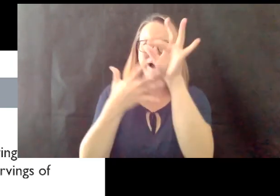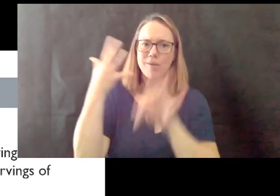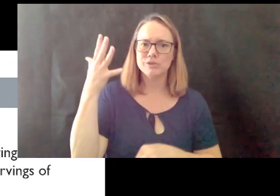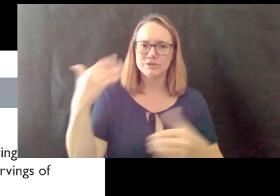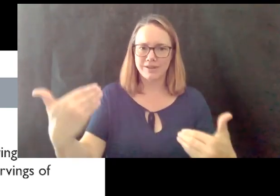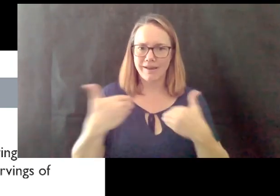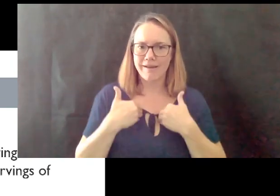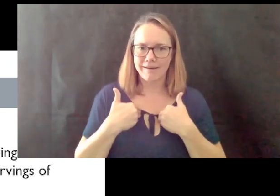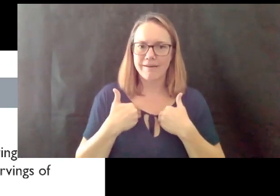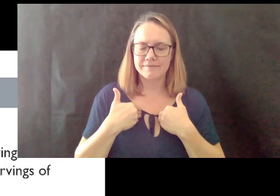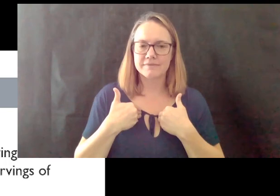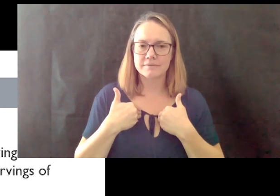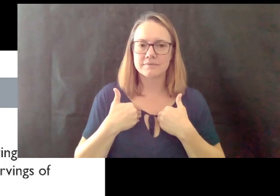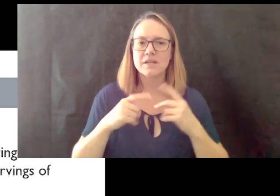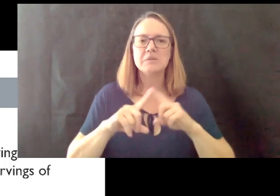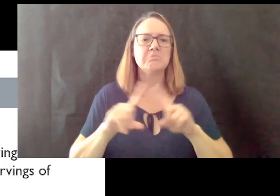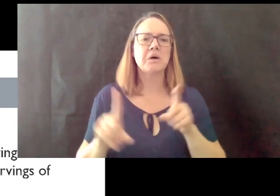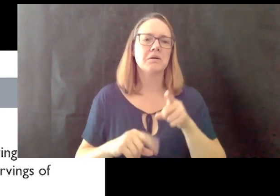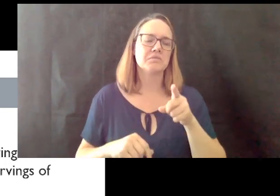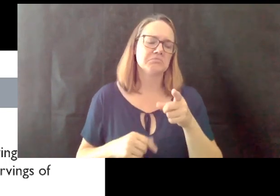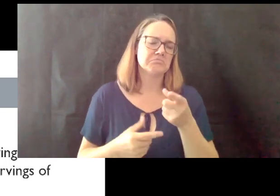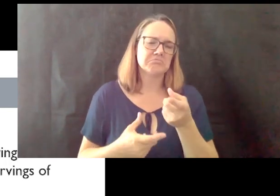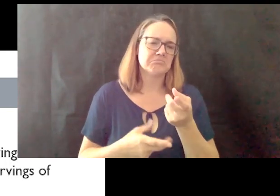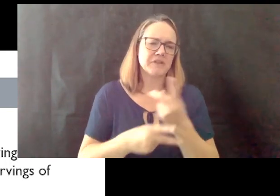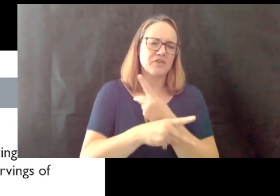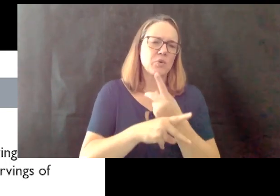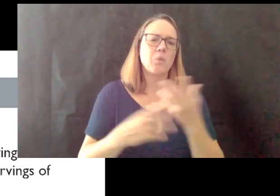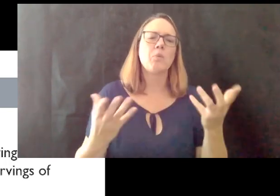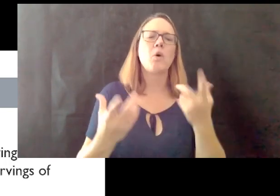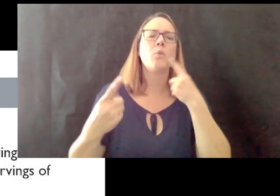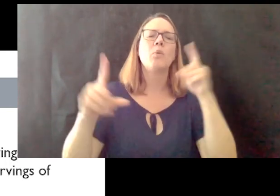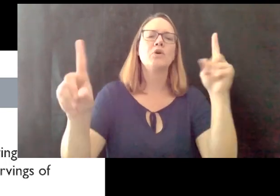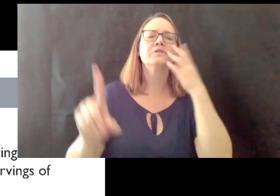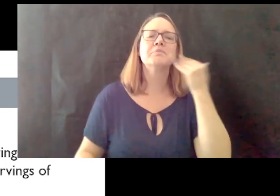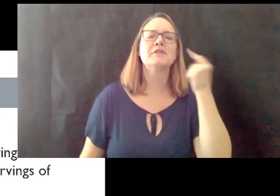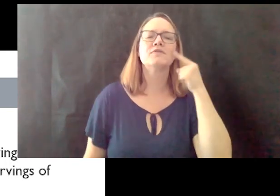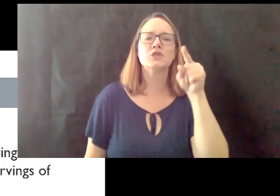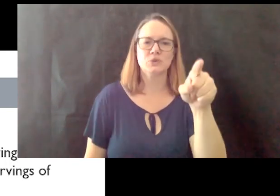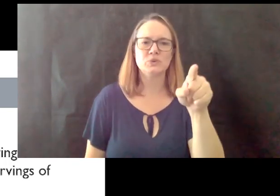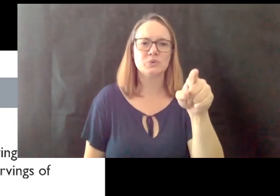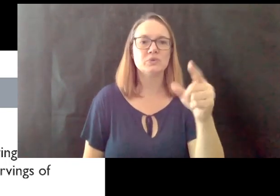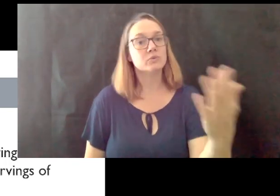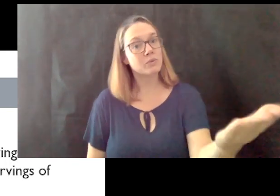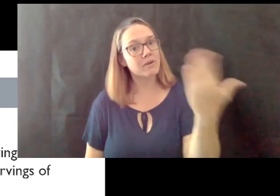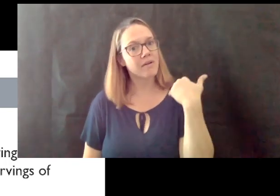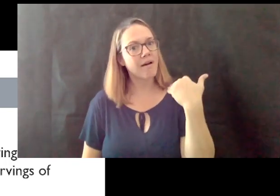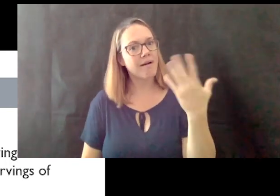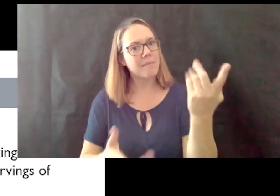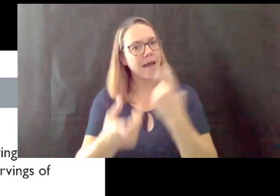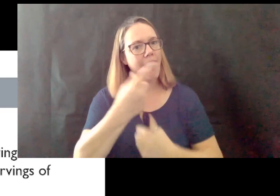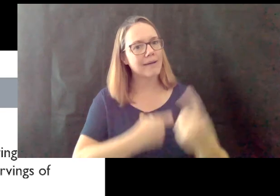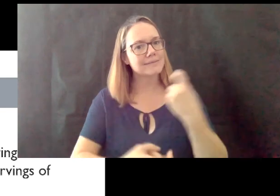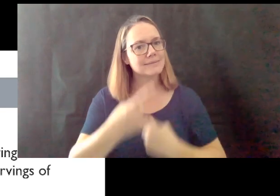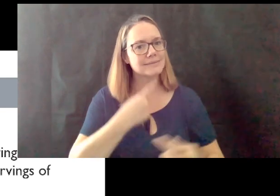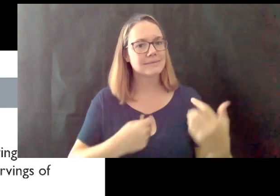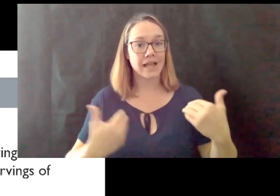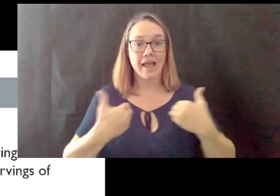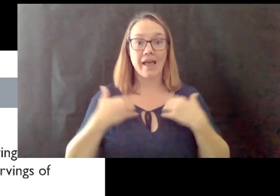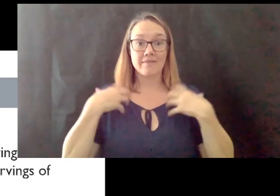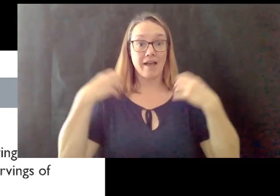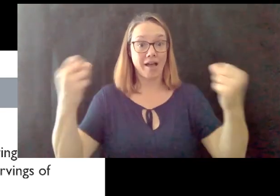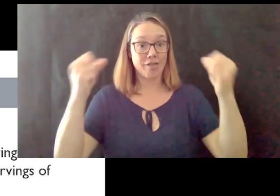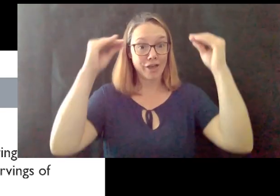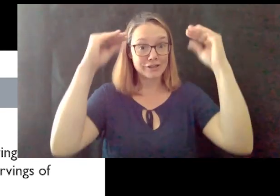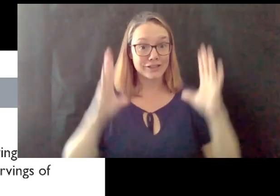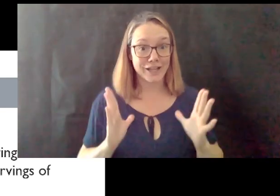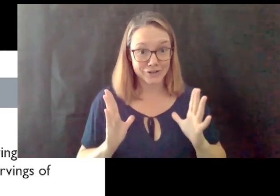There's tons of options for this. It's just hooking the individual up with what's gonna work best for them. And so, you know, come ask us questions,